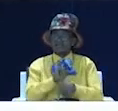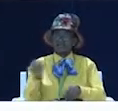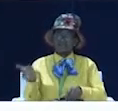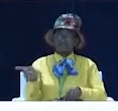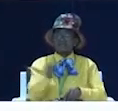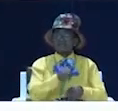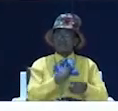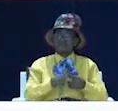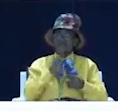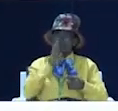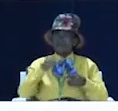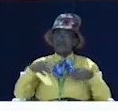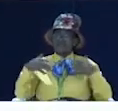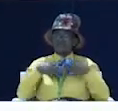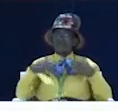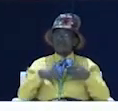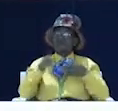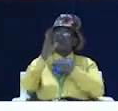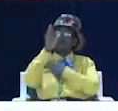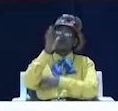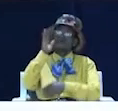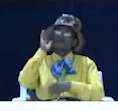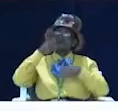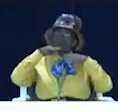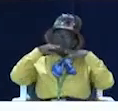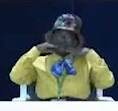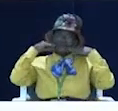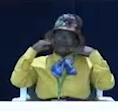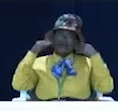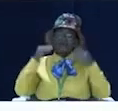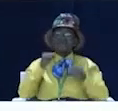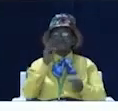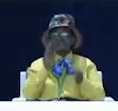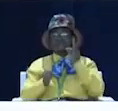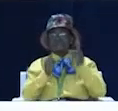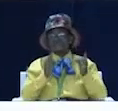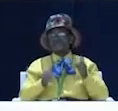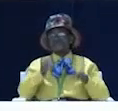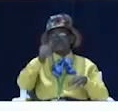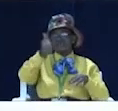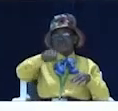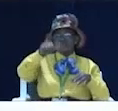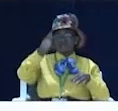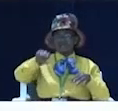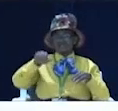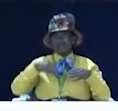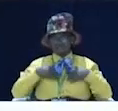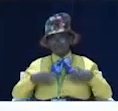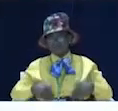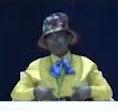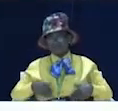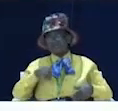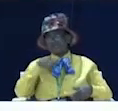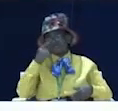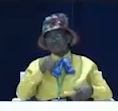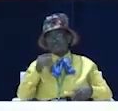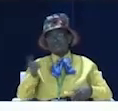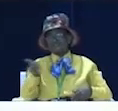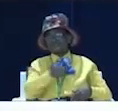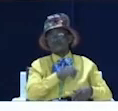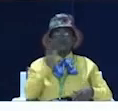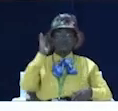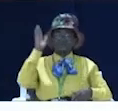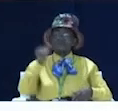If anybody says, you're not going to be promoted, he that sitteth in the heavens shall laugh.